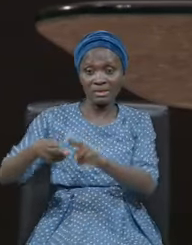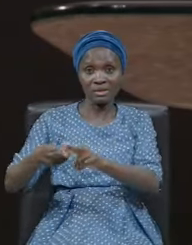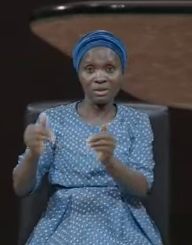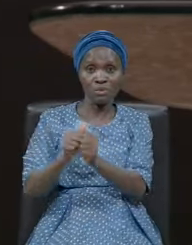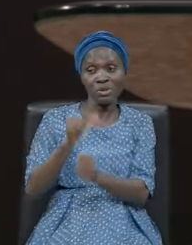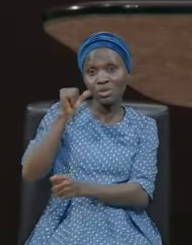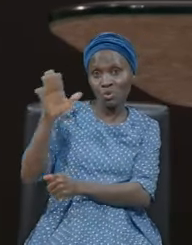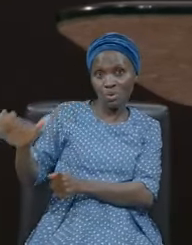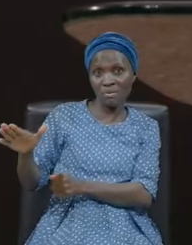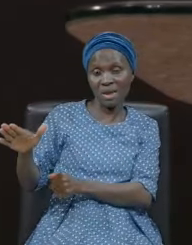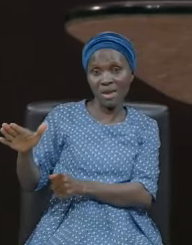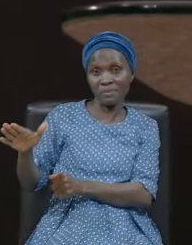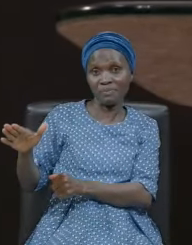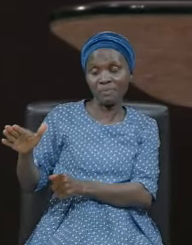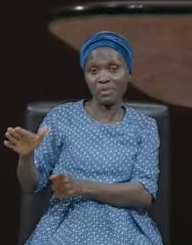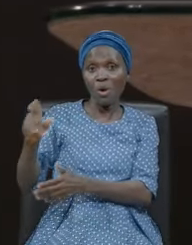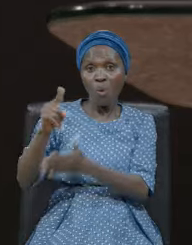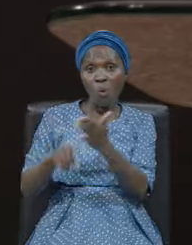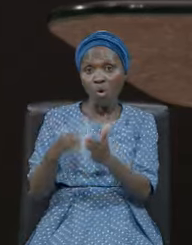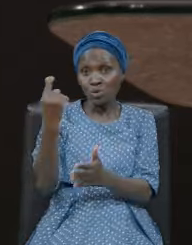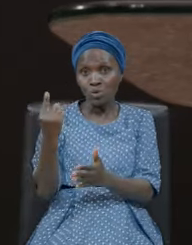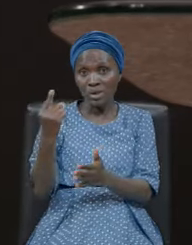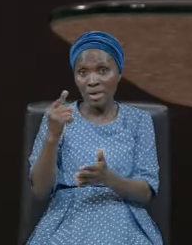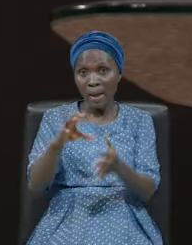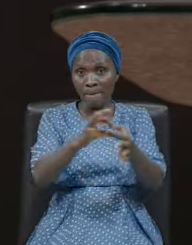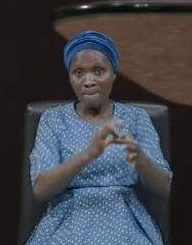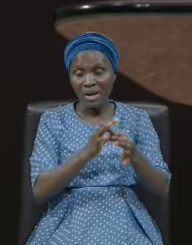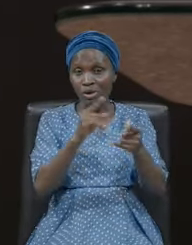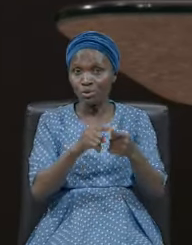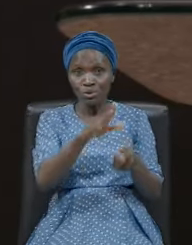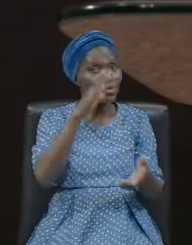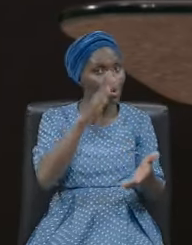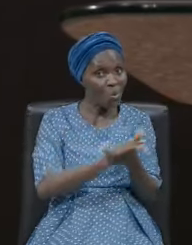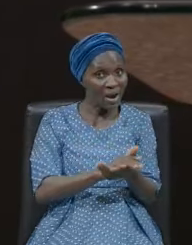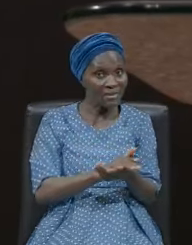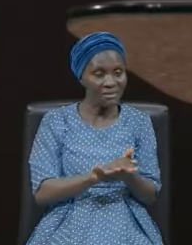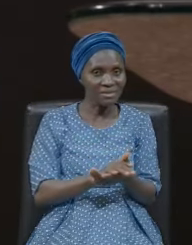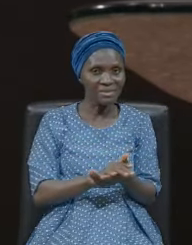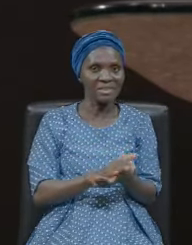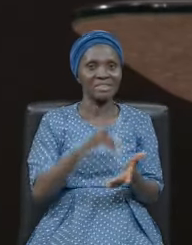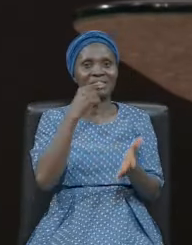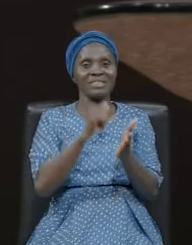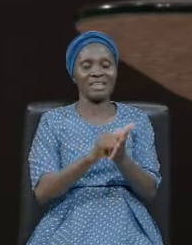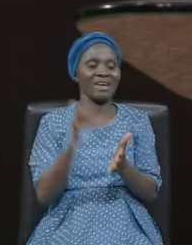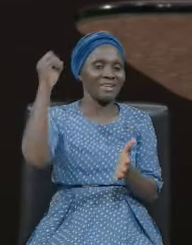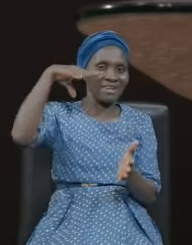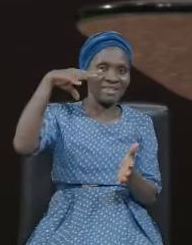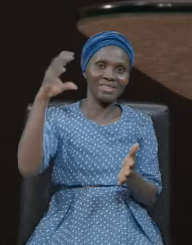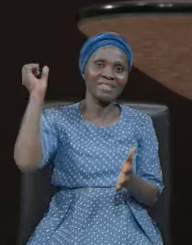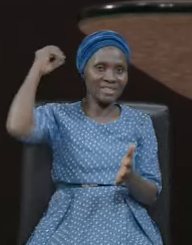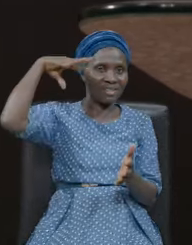belongs to the wife. Grace, grace. That's not grace.